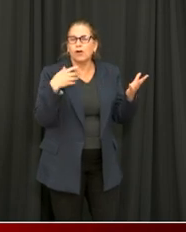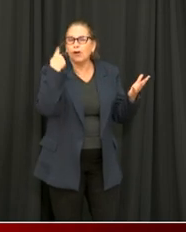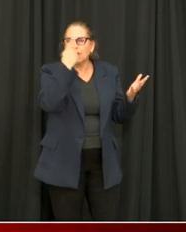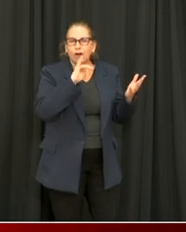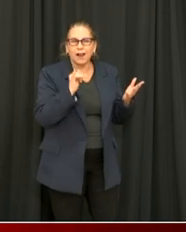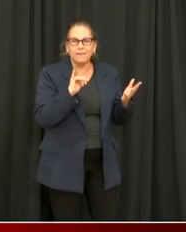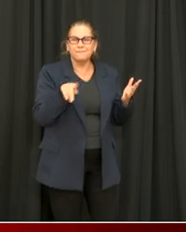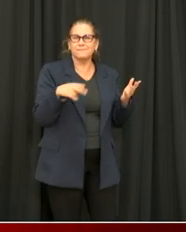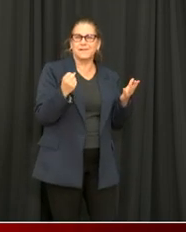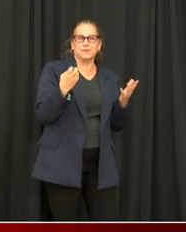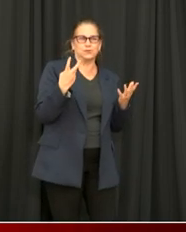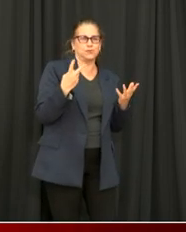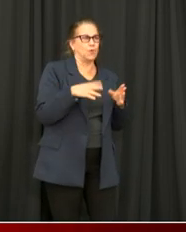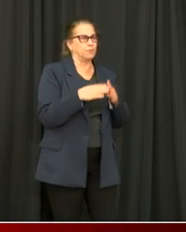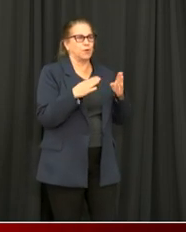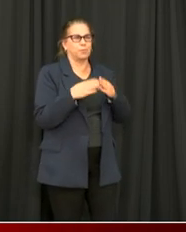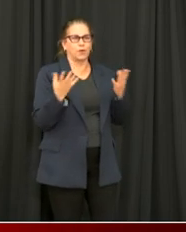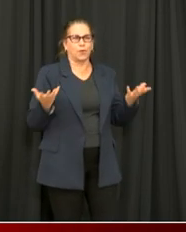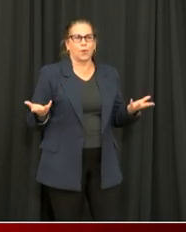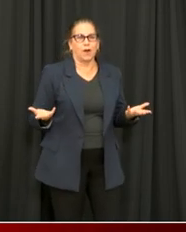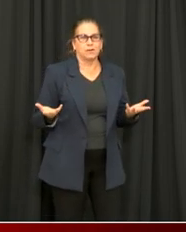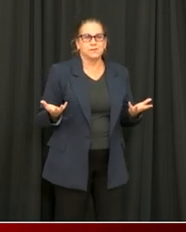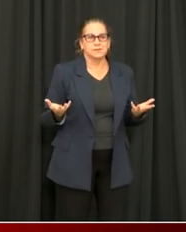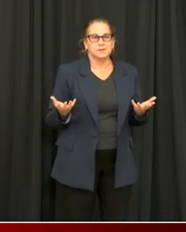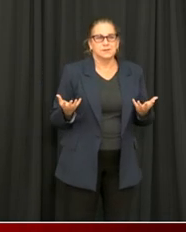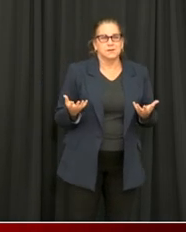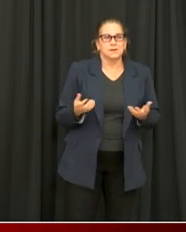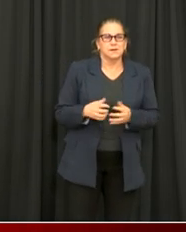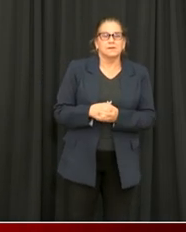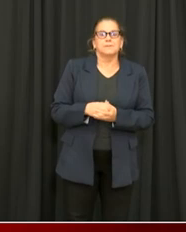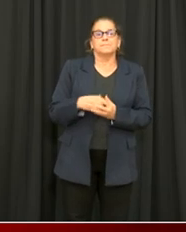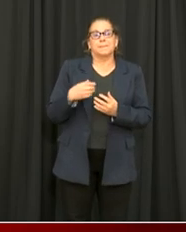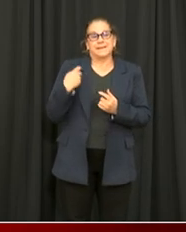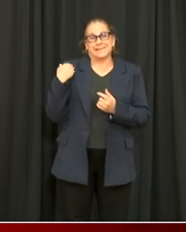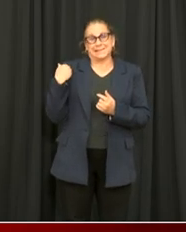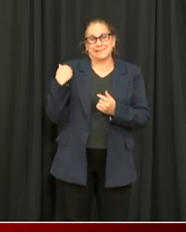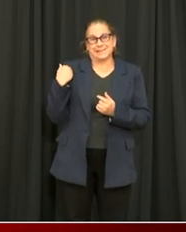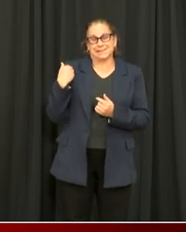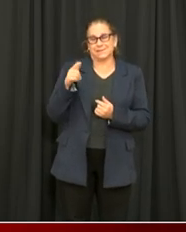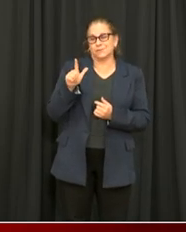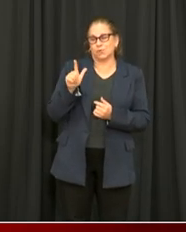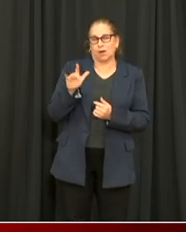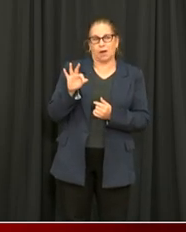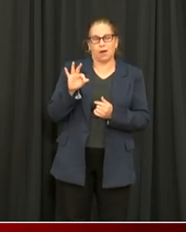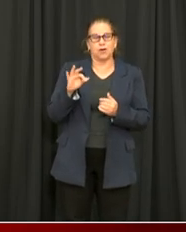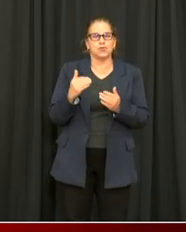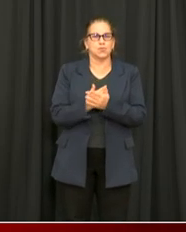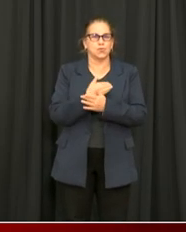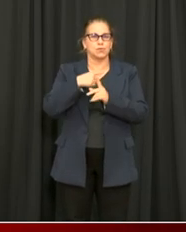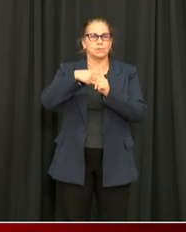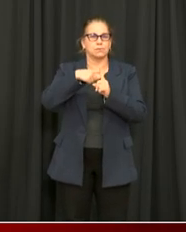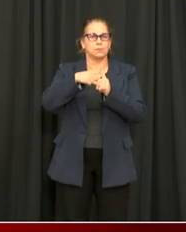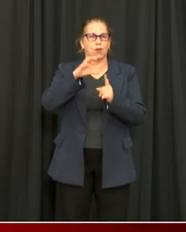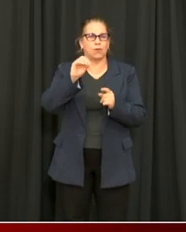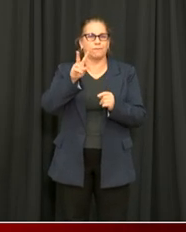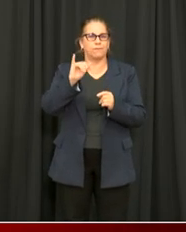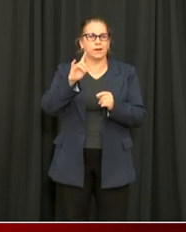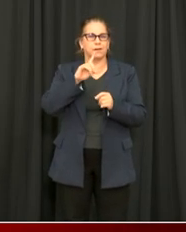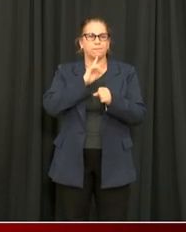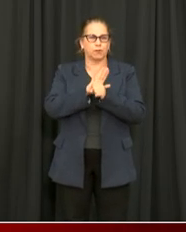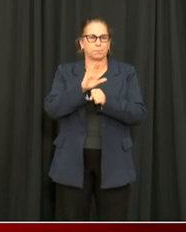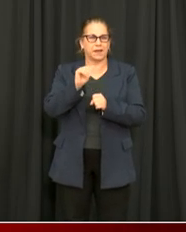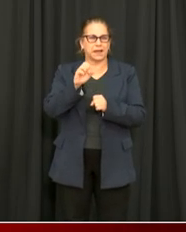we announced 29 new confirmed cases of COVID-19, which means more than